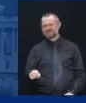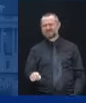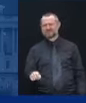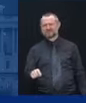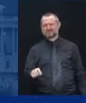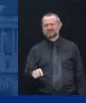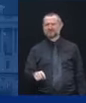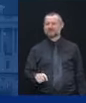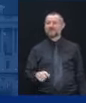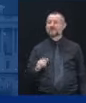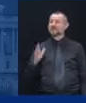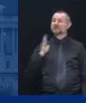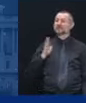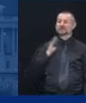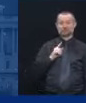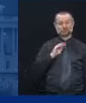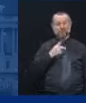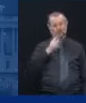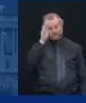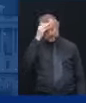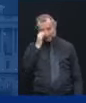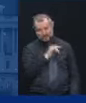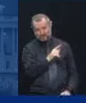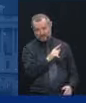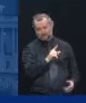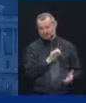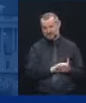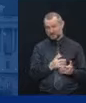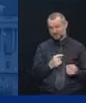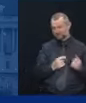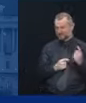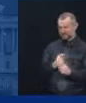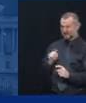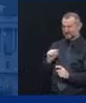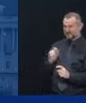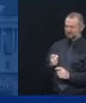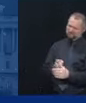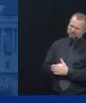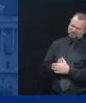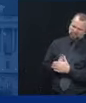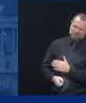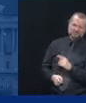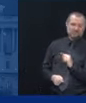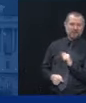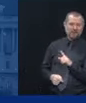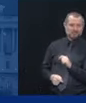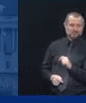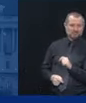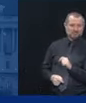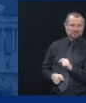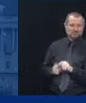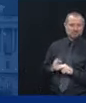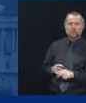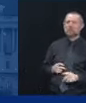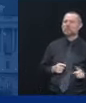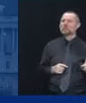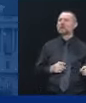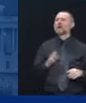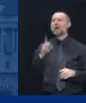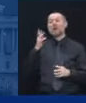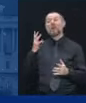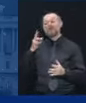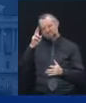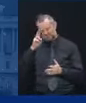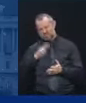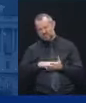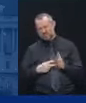the Trump administration passed the SALT tax proposal, that was targeted at this